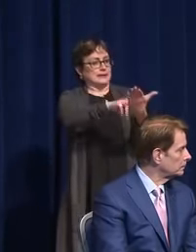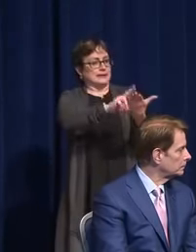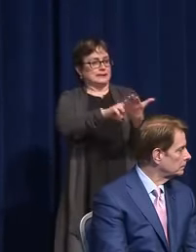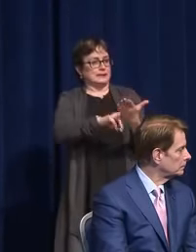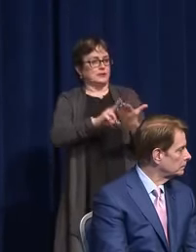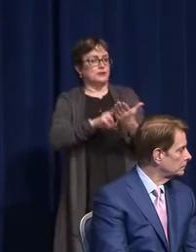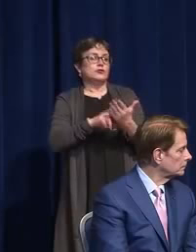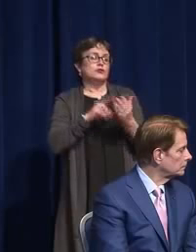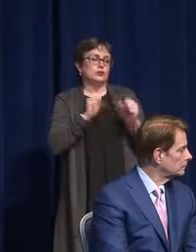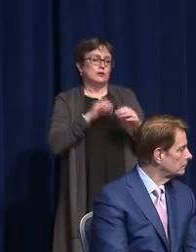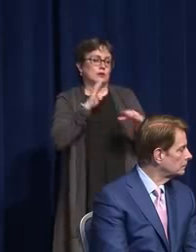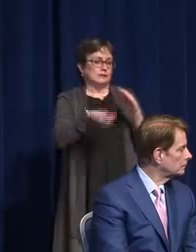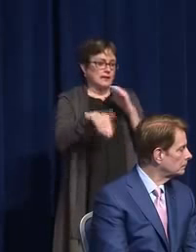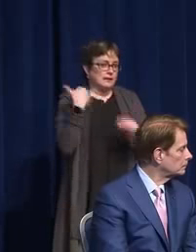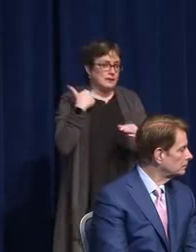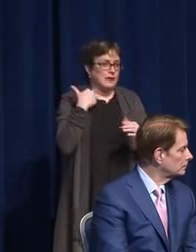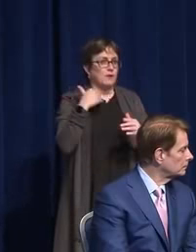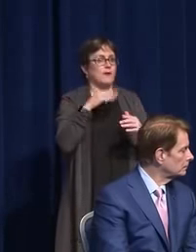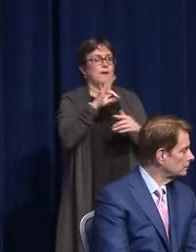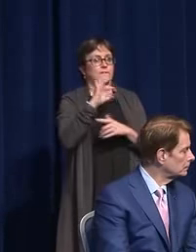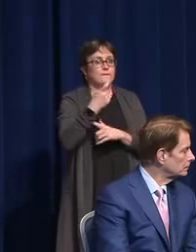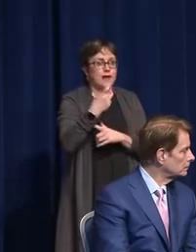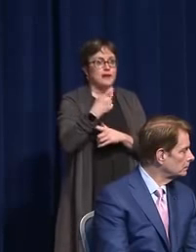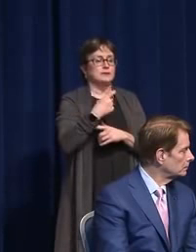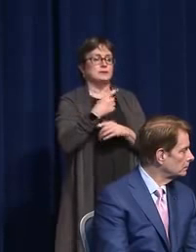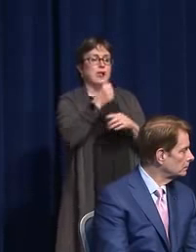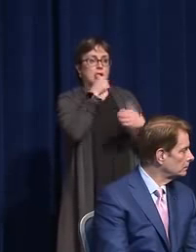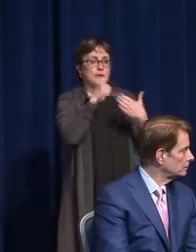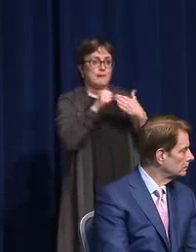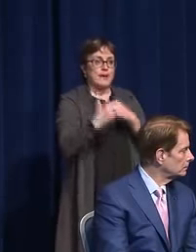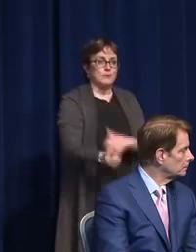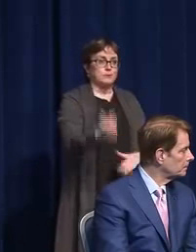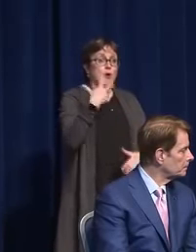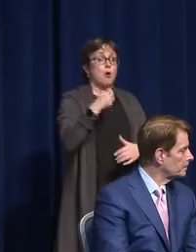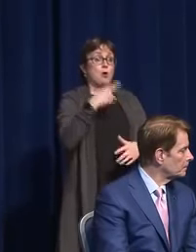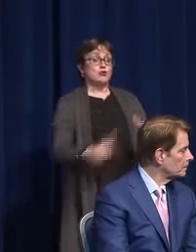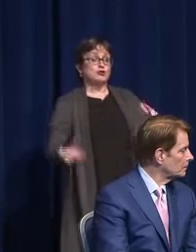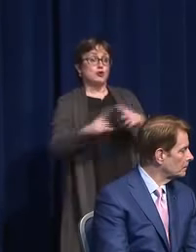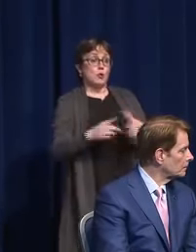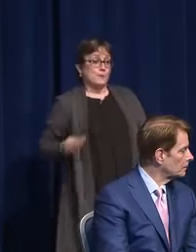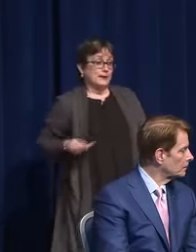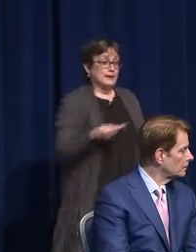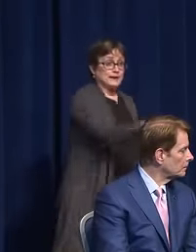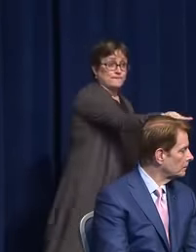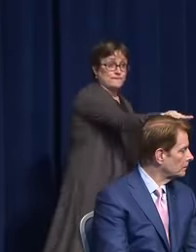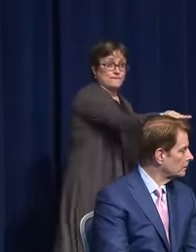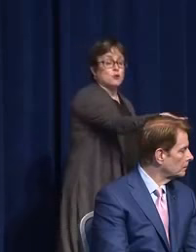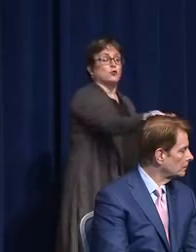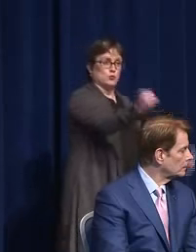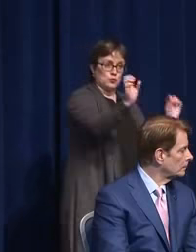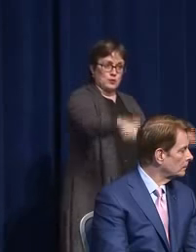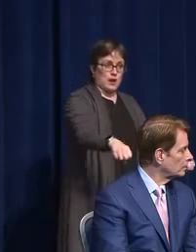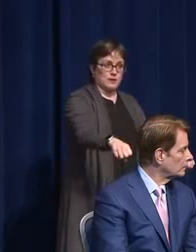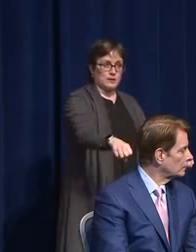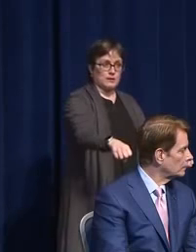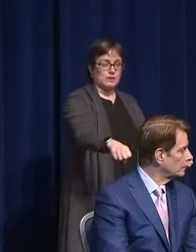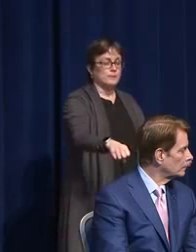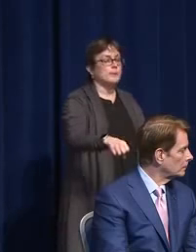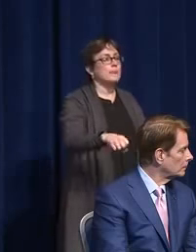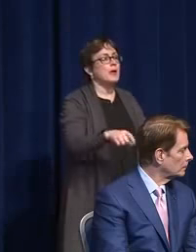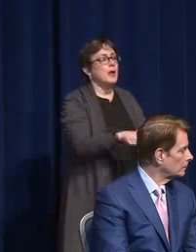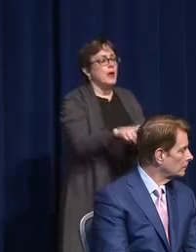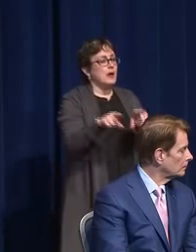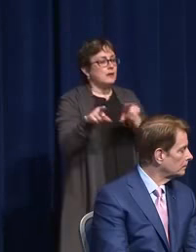fax, regular mail, and by hand delivery, while we will still observe the